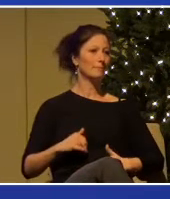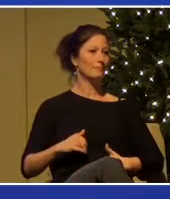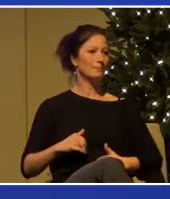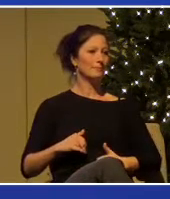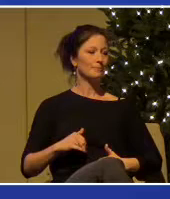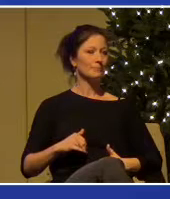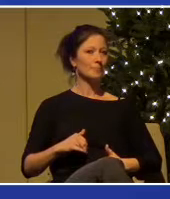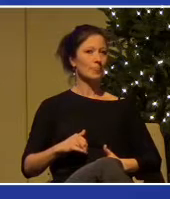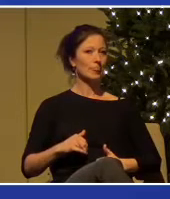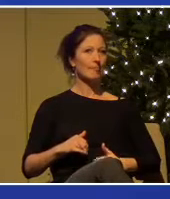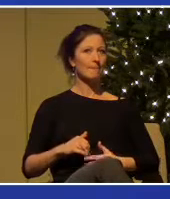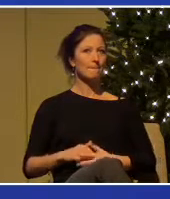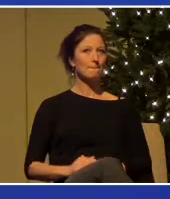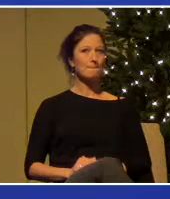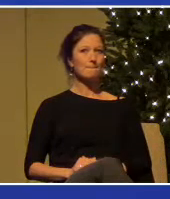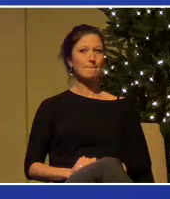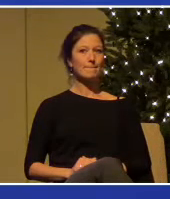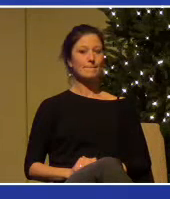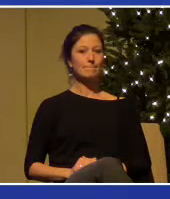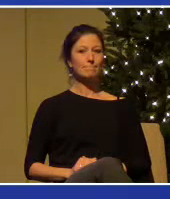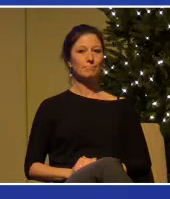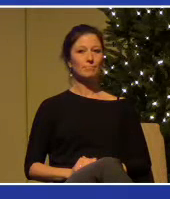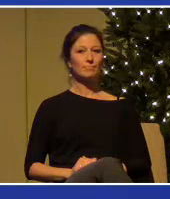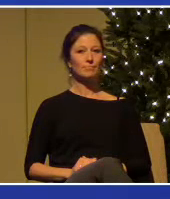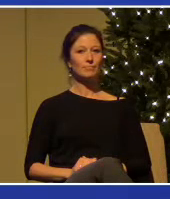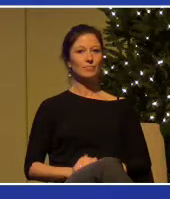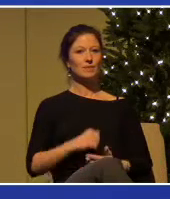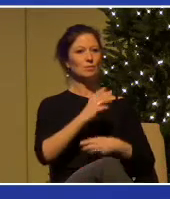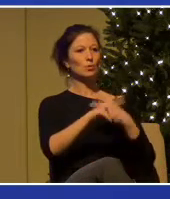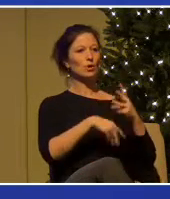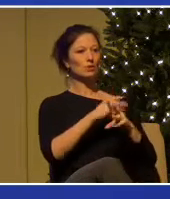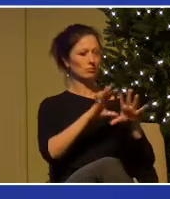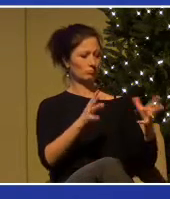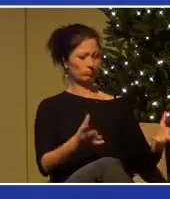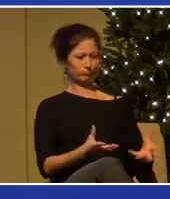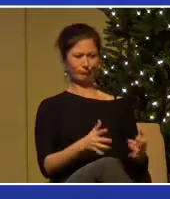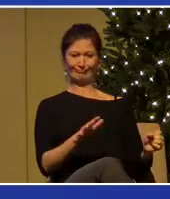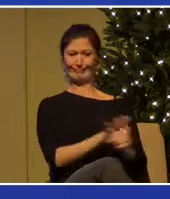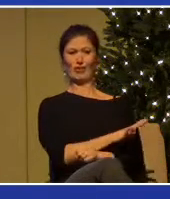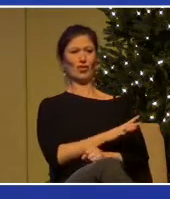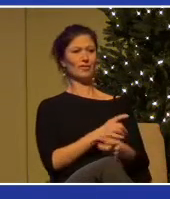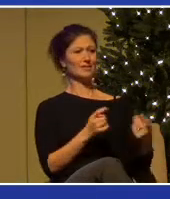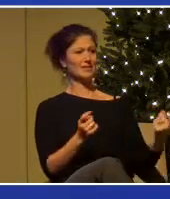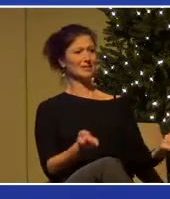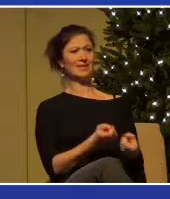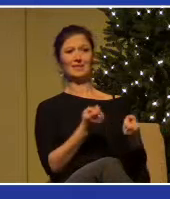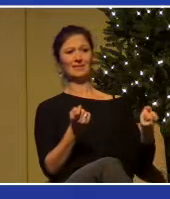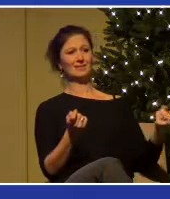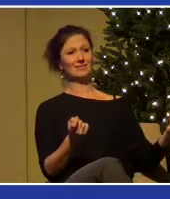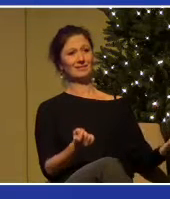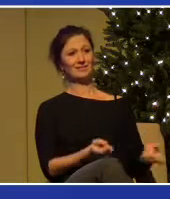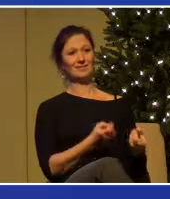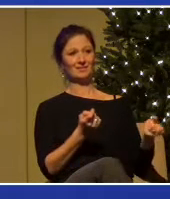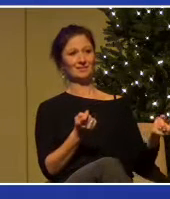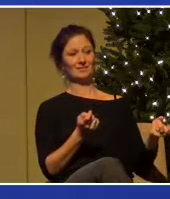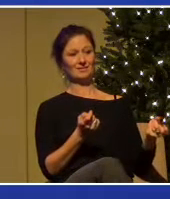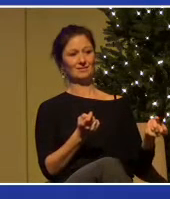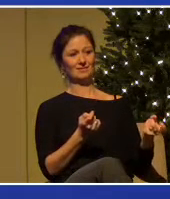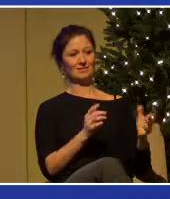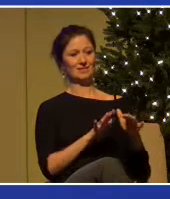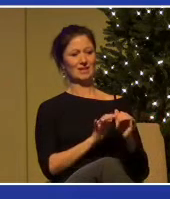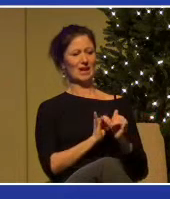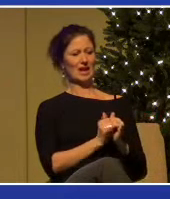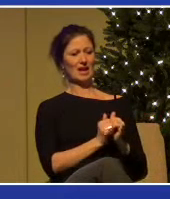So humanity is living in a world full of sin. And how can they be saved? Well, God makes a